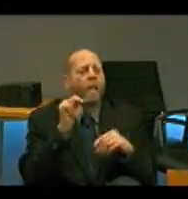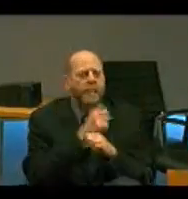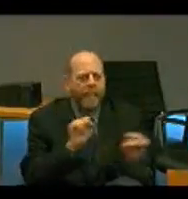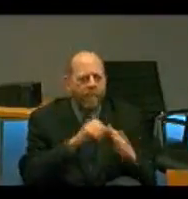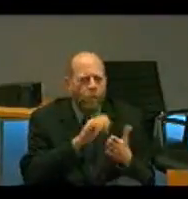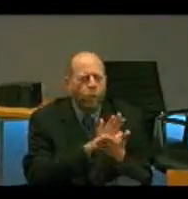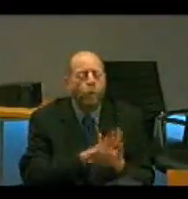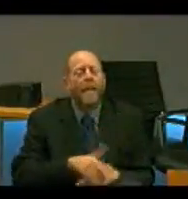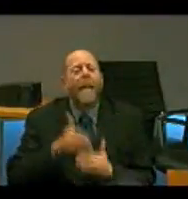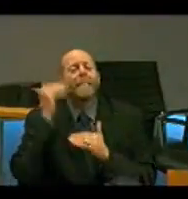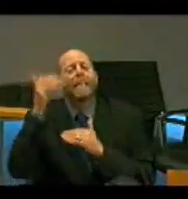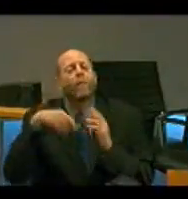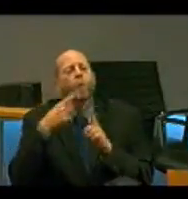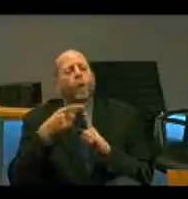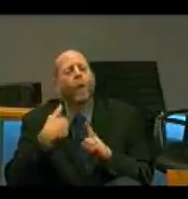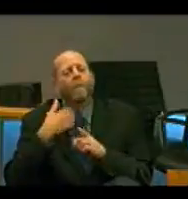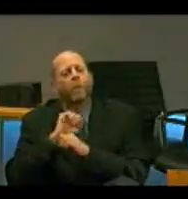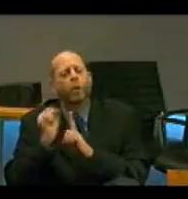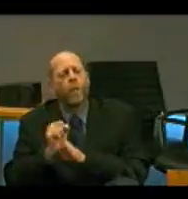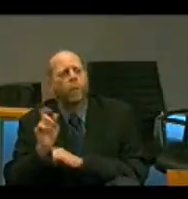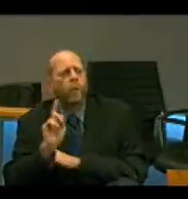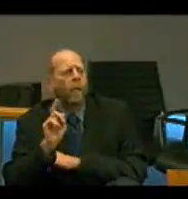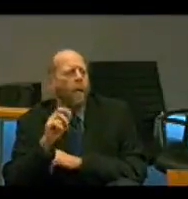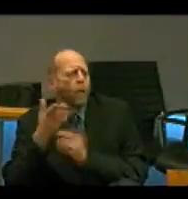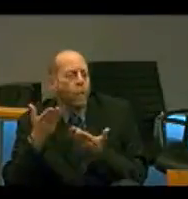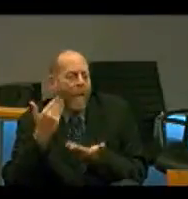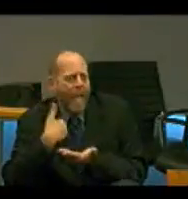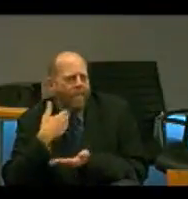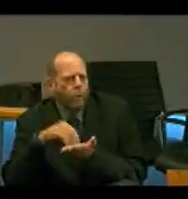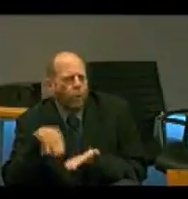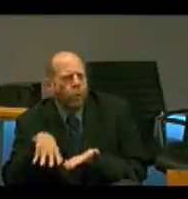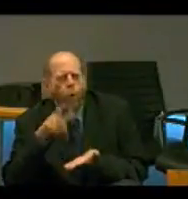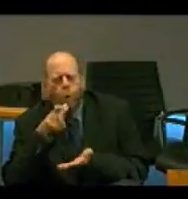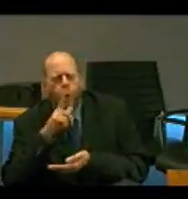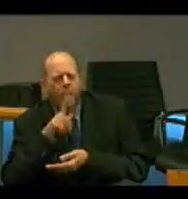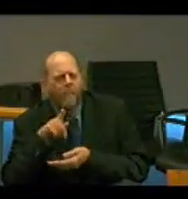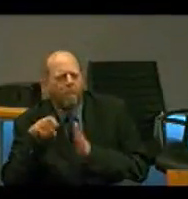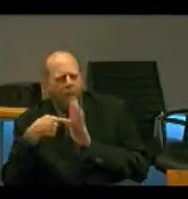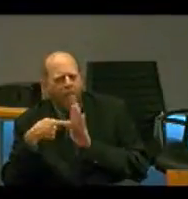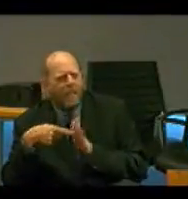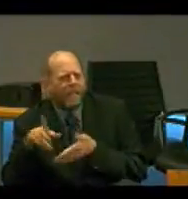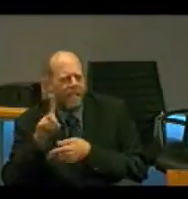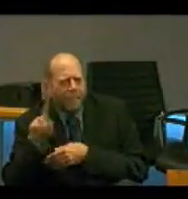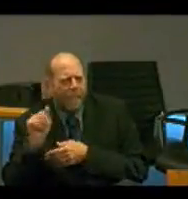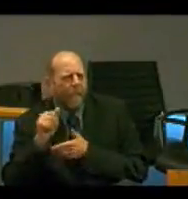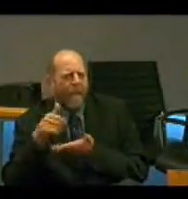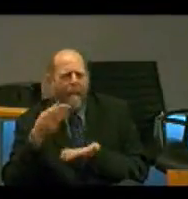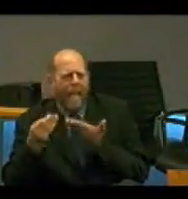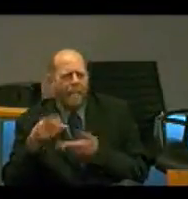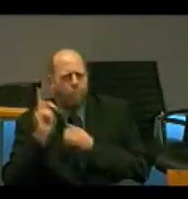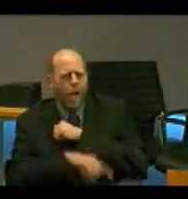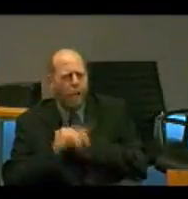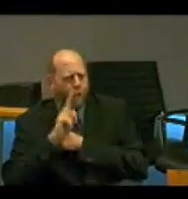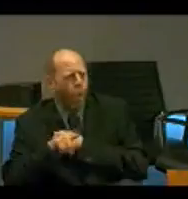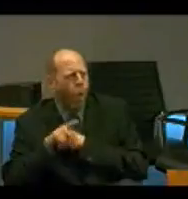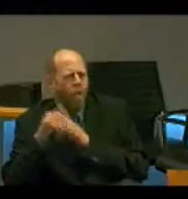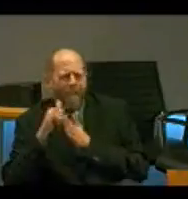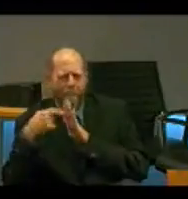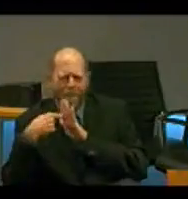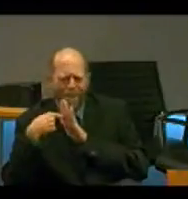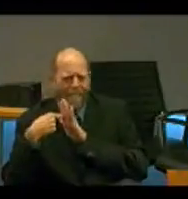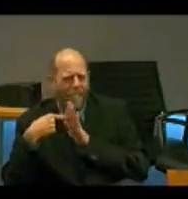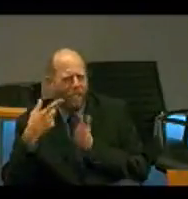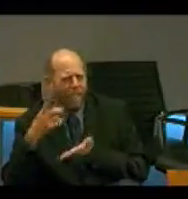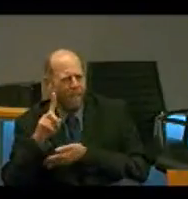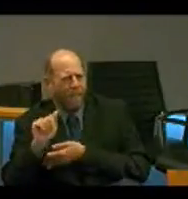schools. Excessive is when you have situations in which you may have a student who is manifesting a disability and is punished for the manifestation of the